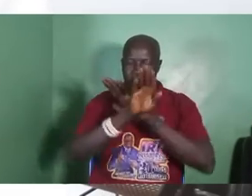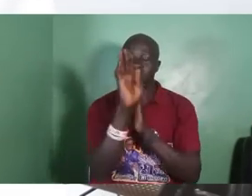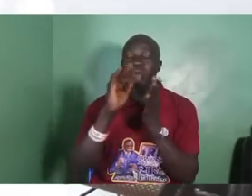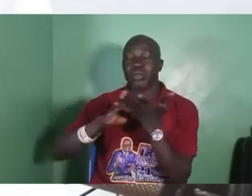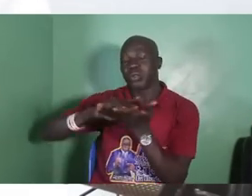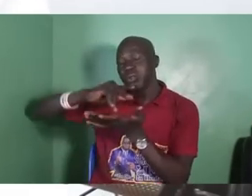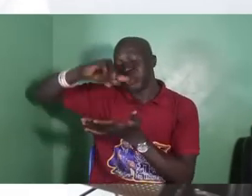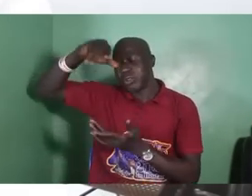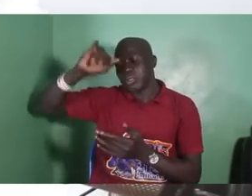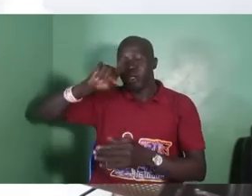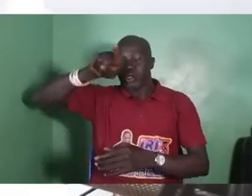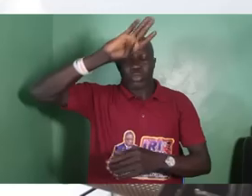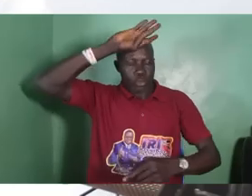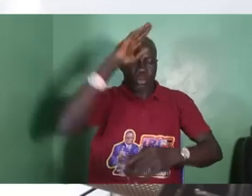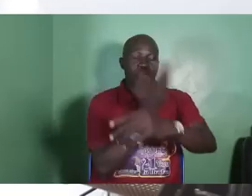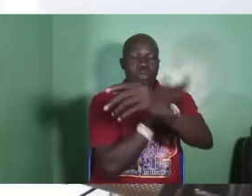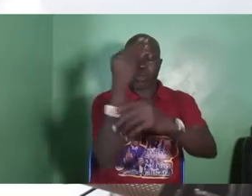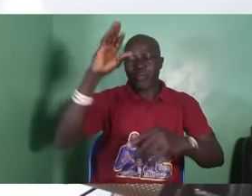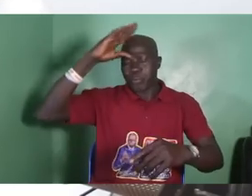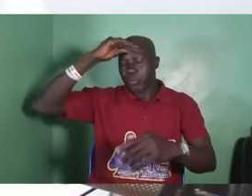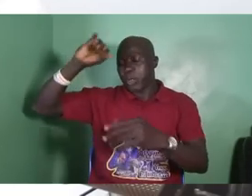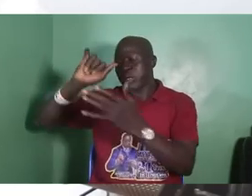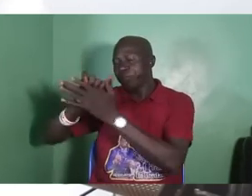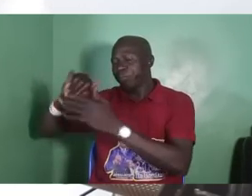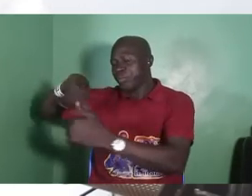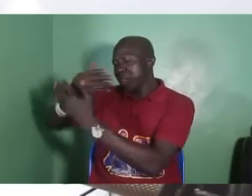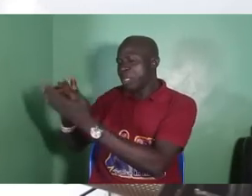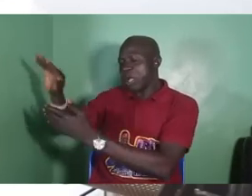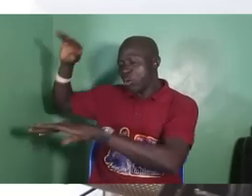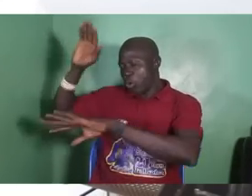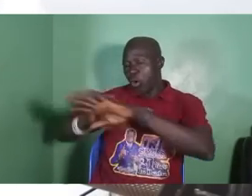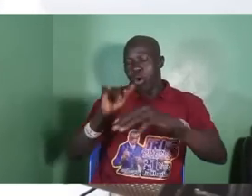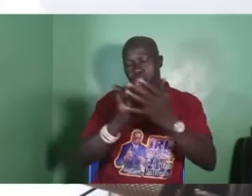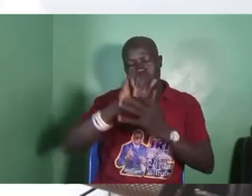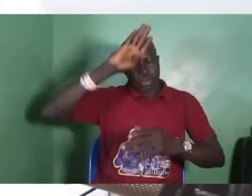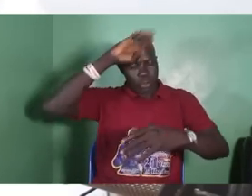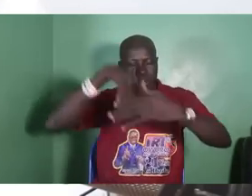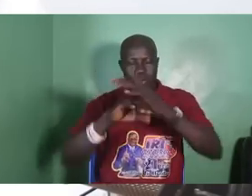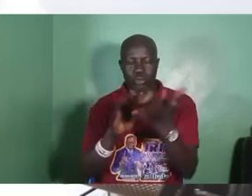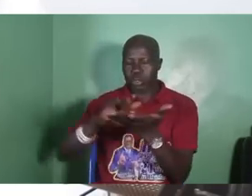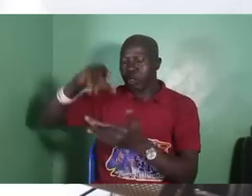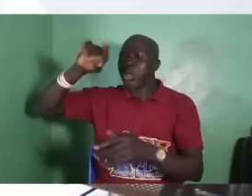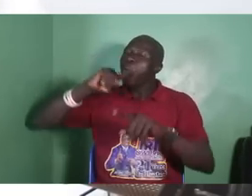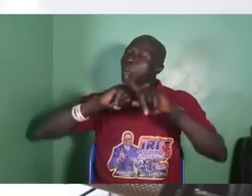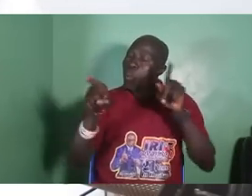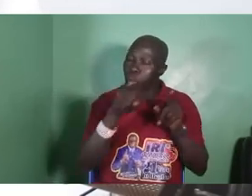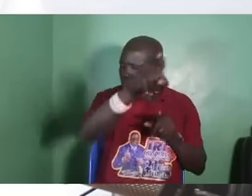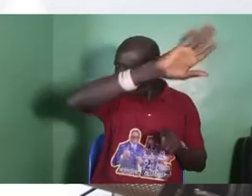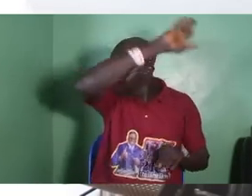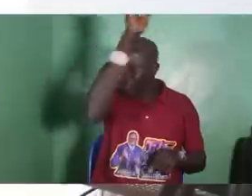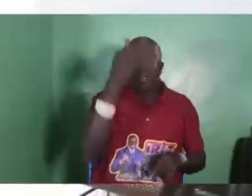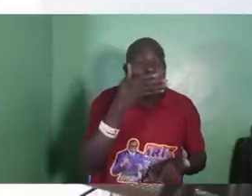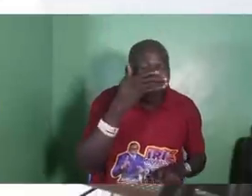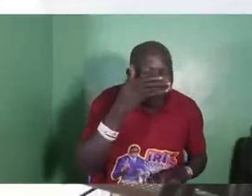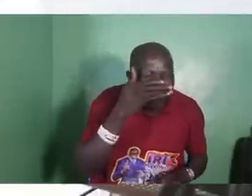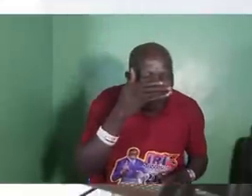created in glory iwa mo eniyan you son of man ti a pe sinu ogo that be called into glory sugbon o ti igbo ohun ogo